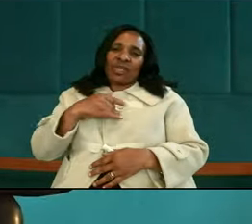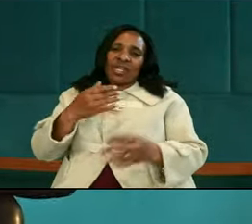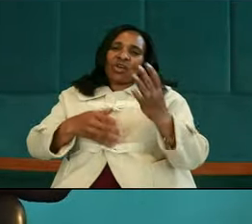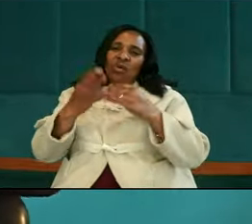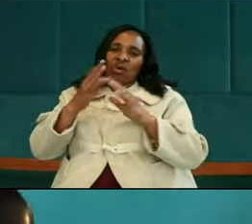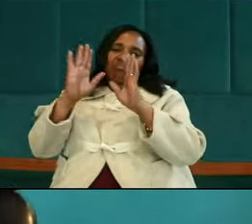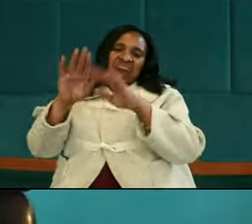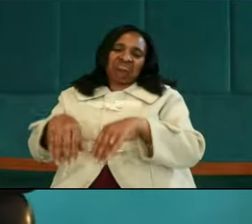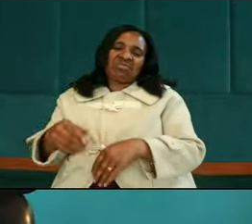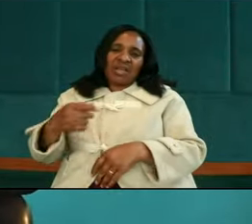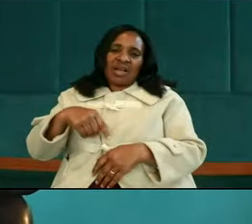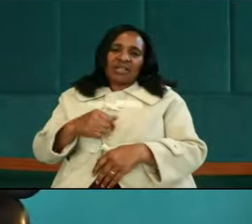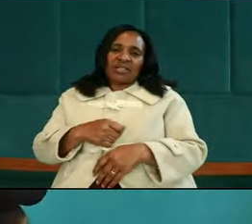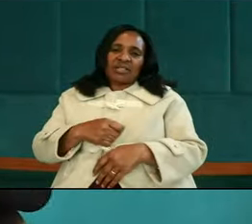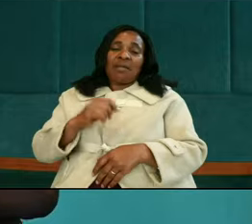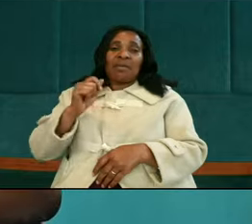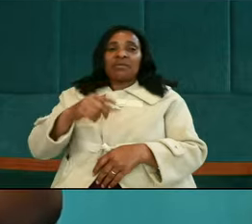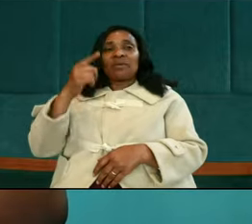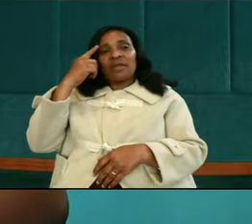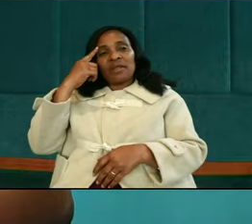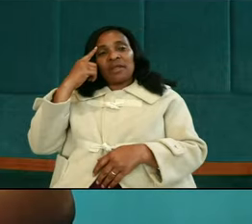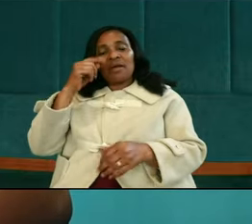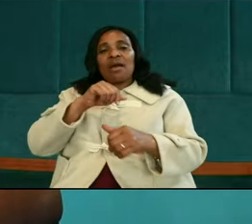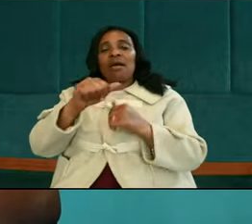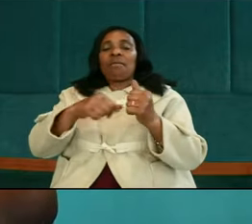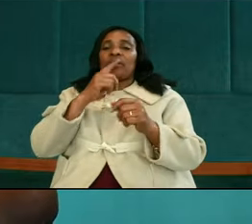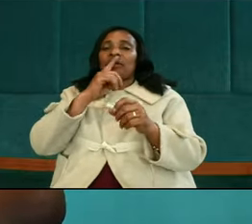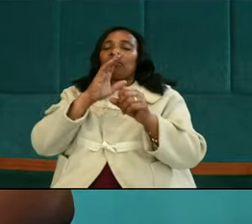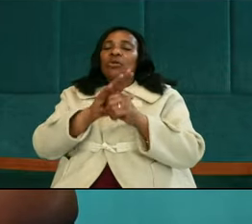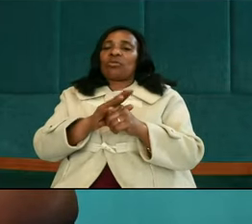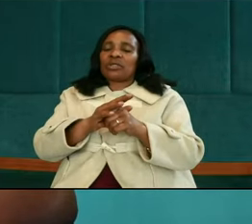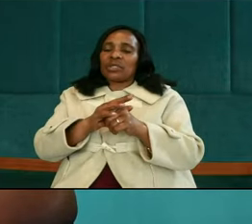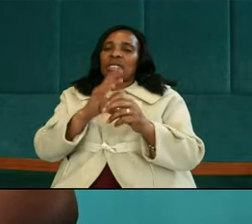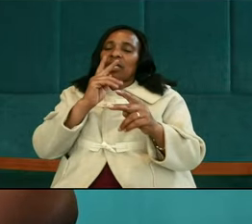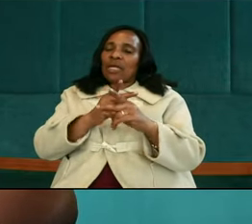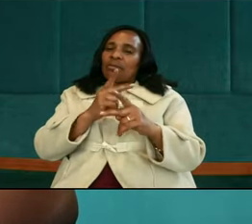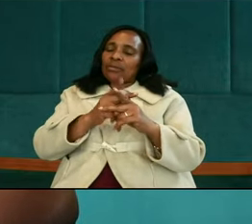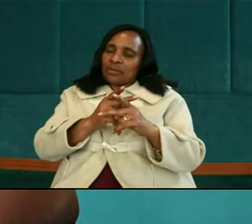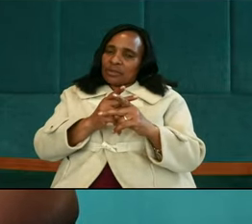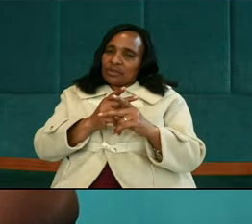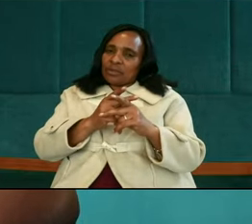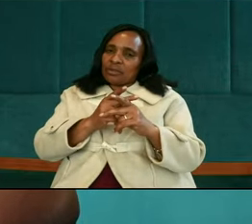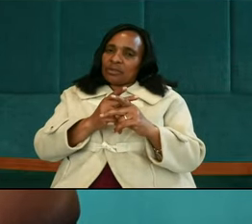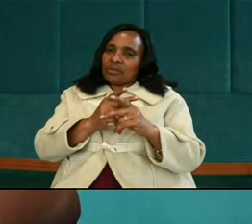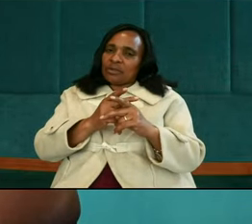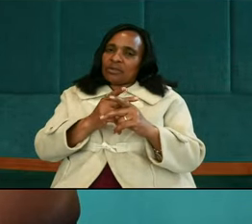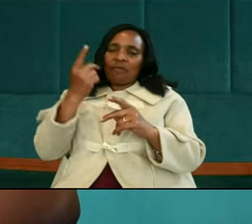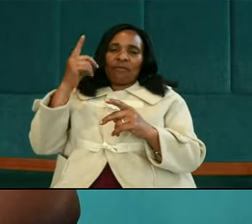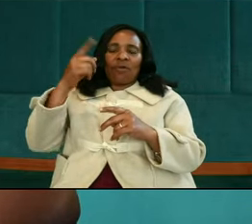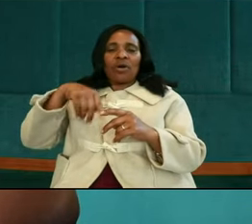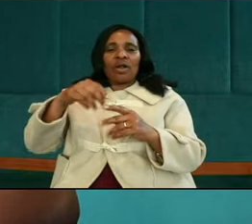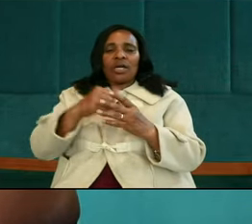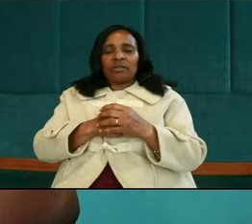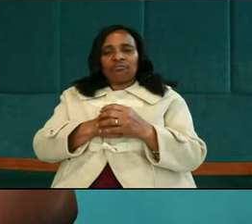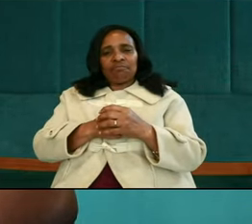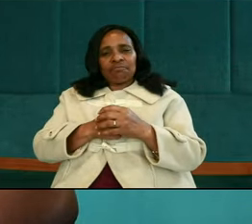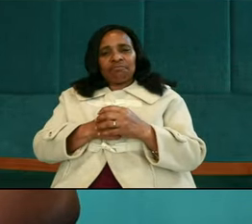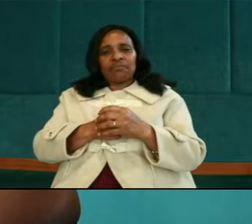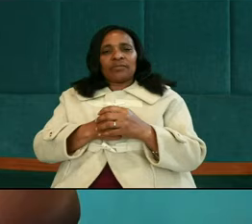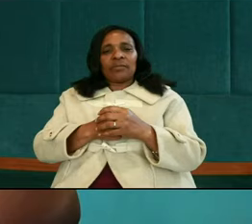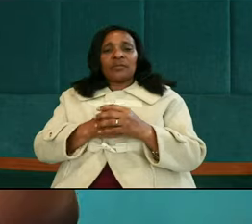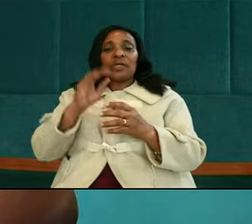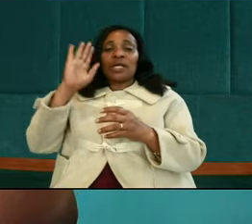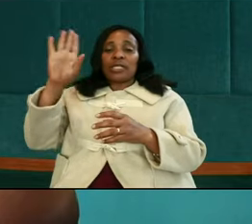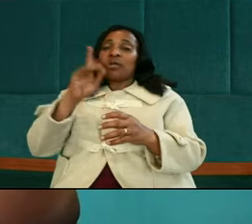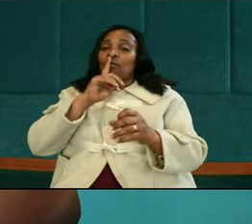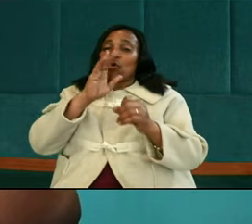has abandoned us, we should think about the promises he has kept for us and his